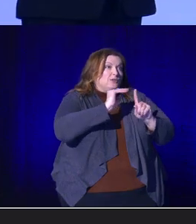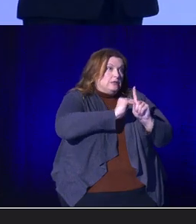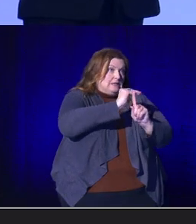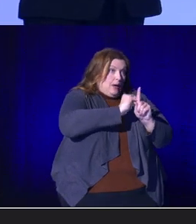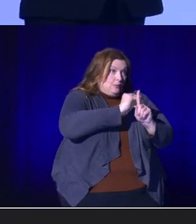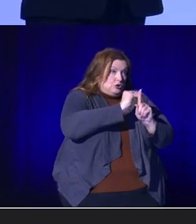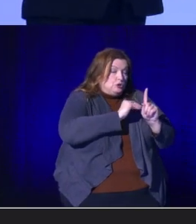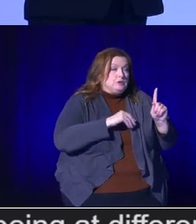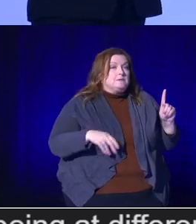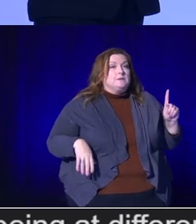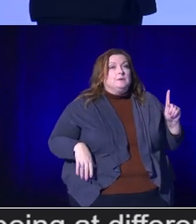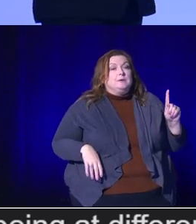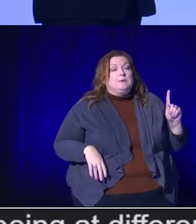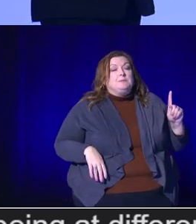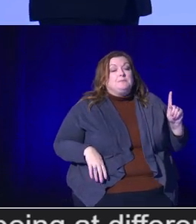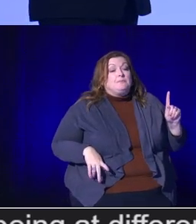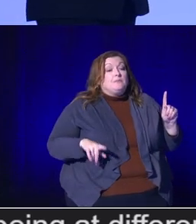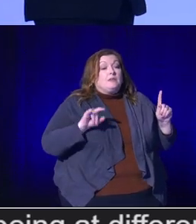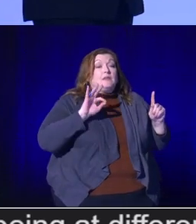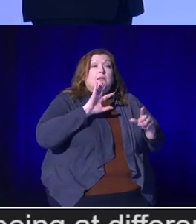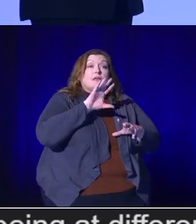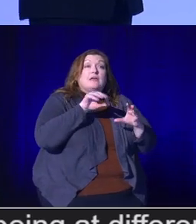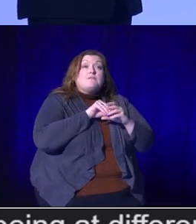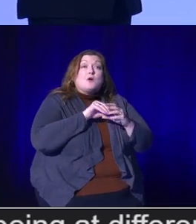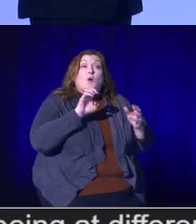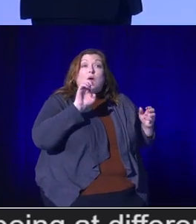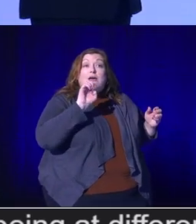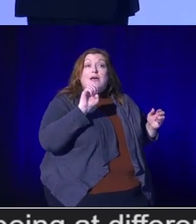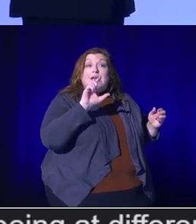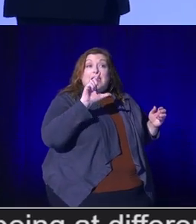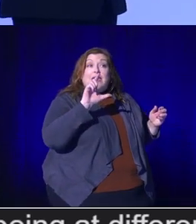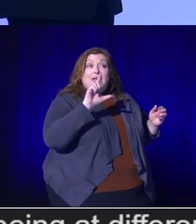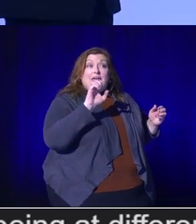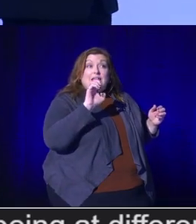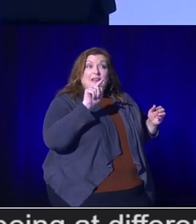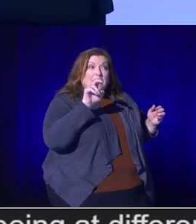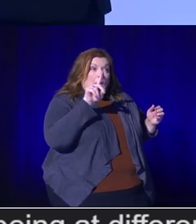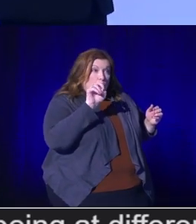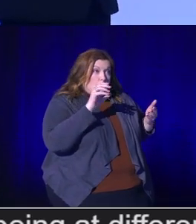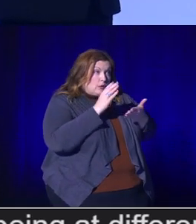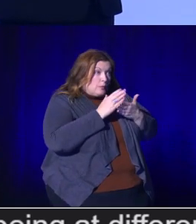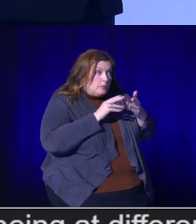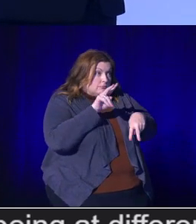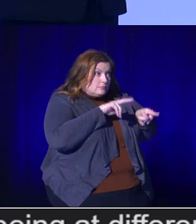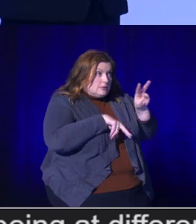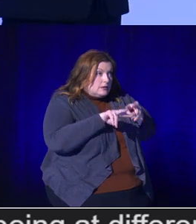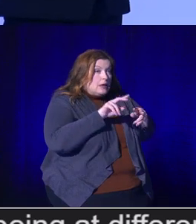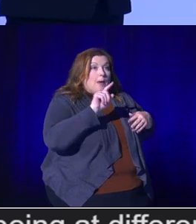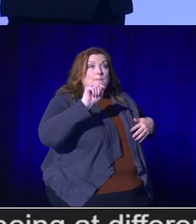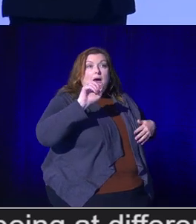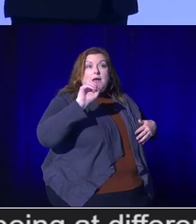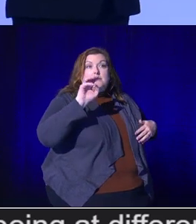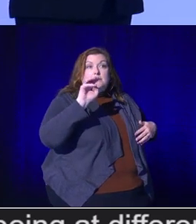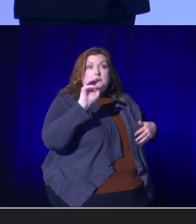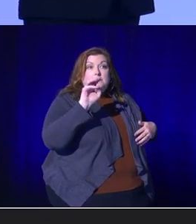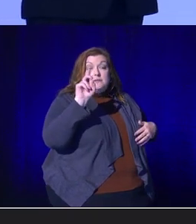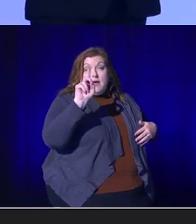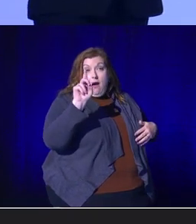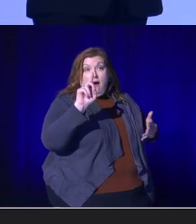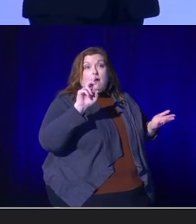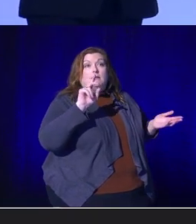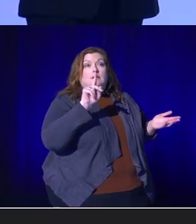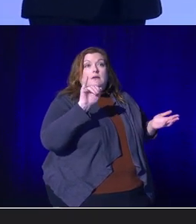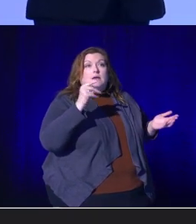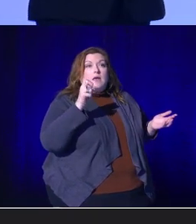if I just incorporate the electrode component into what was observed by Todd Kingston's group, we only see